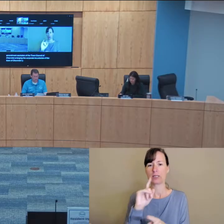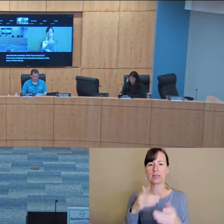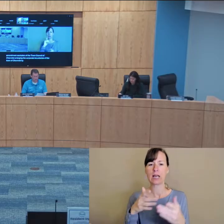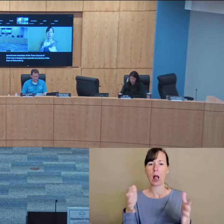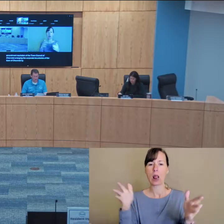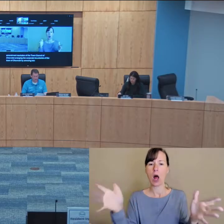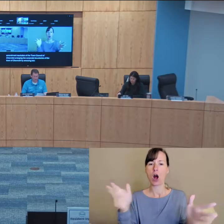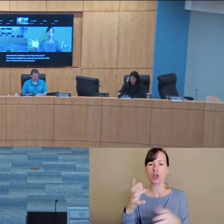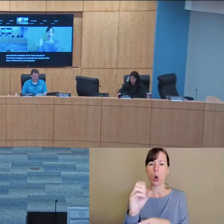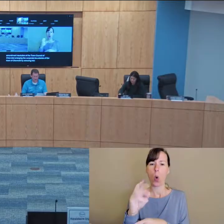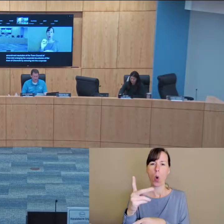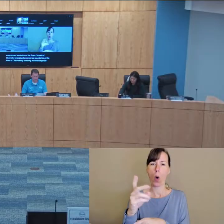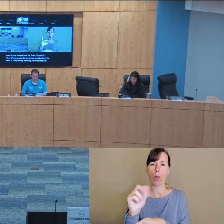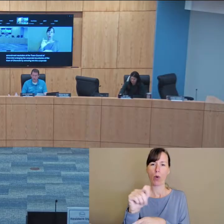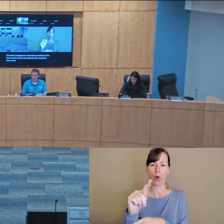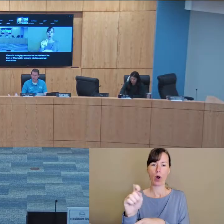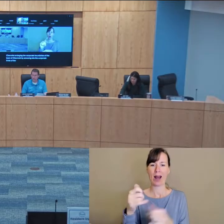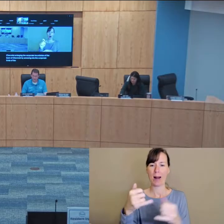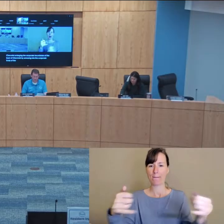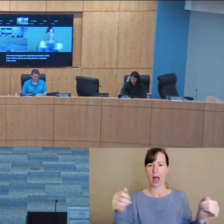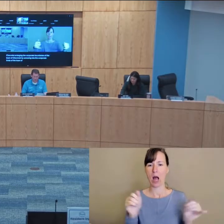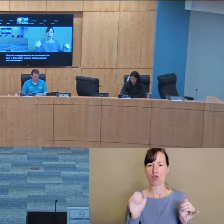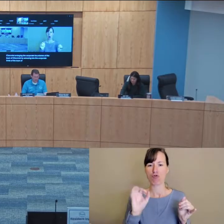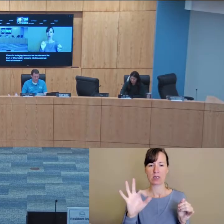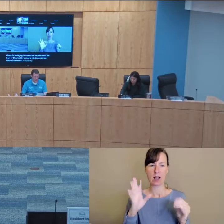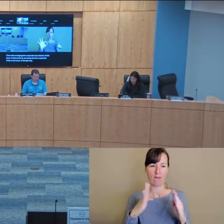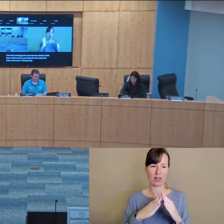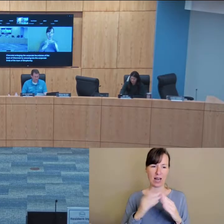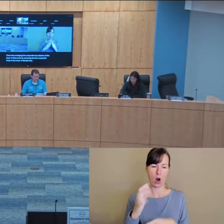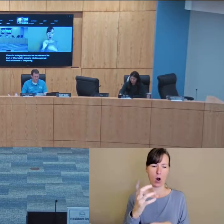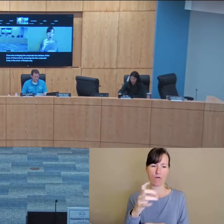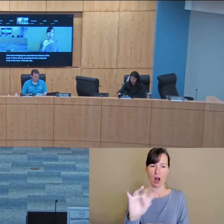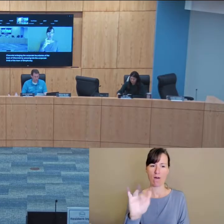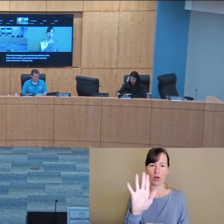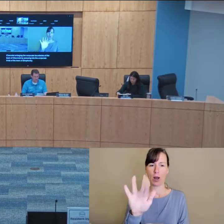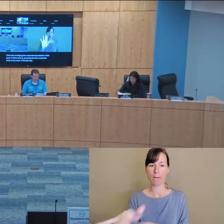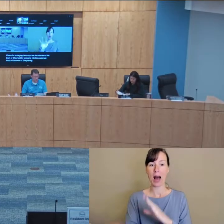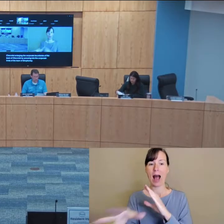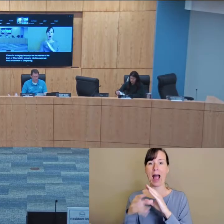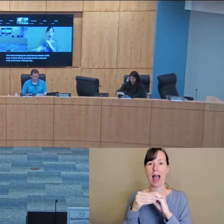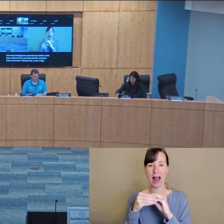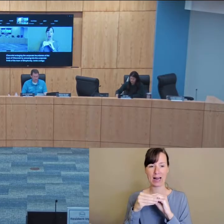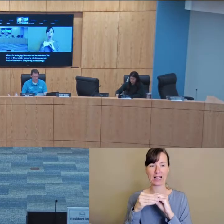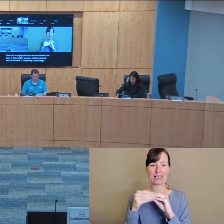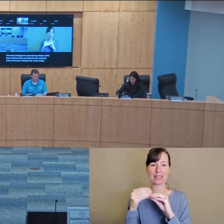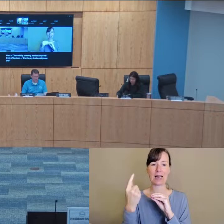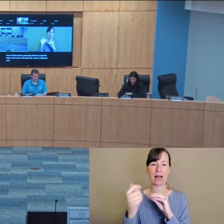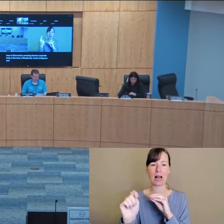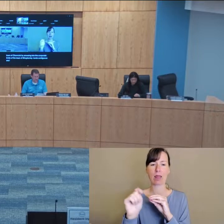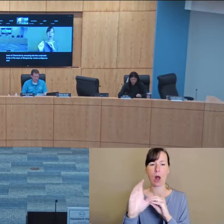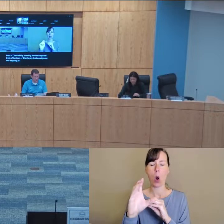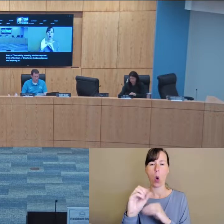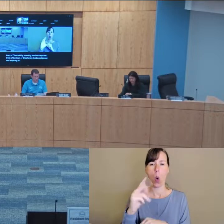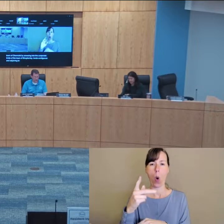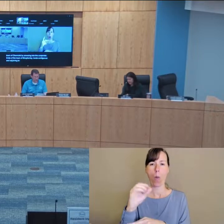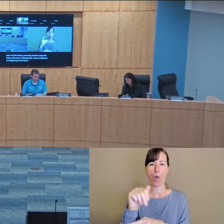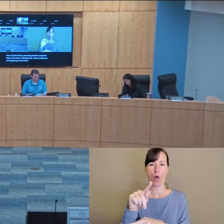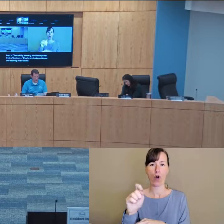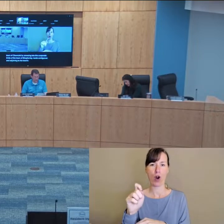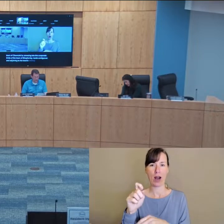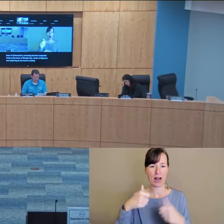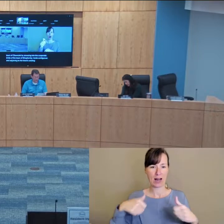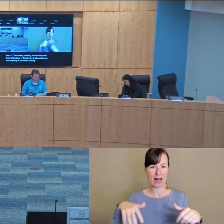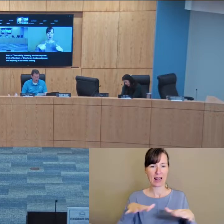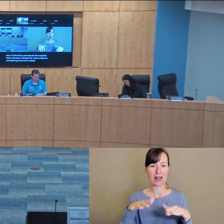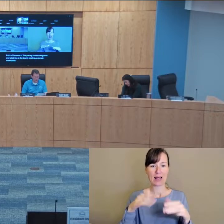into the corporate limits of the Town of Cheverly lands contiguous and adjoining to the town's existing corporate